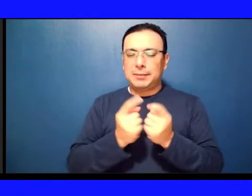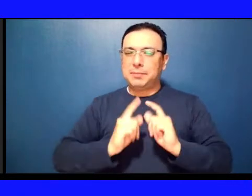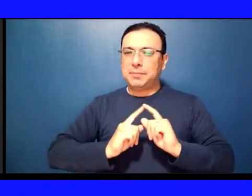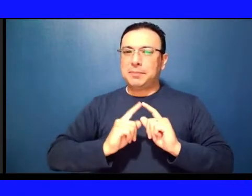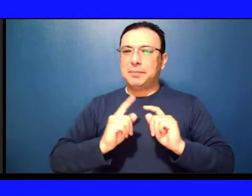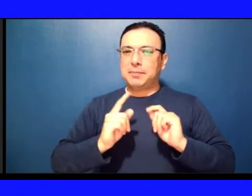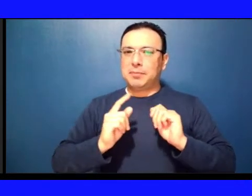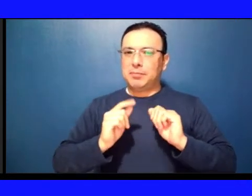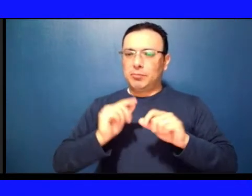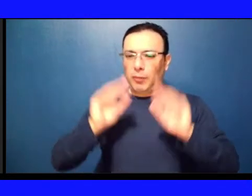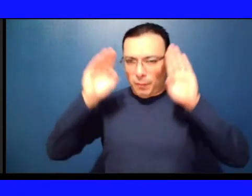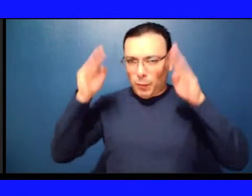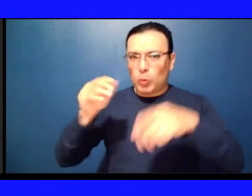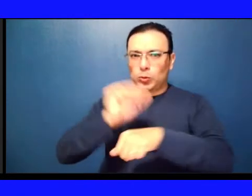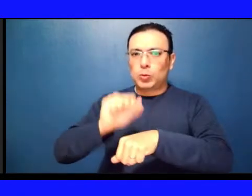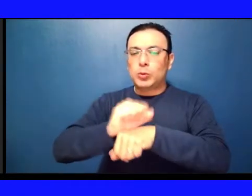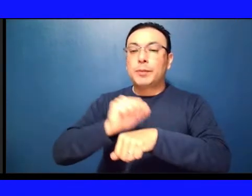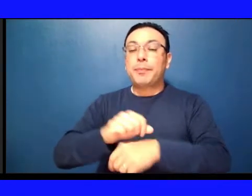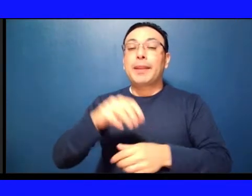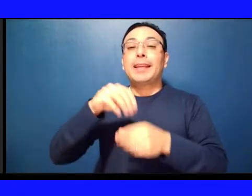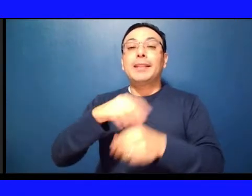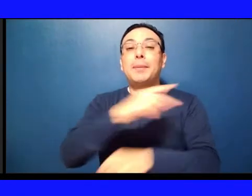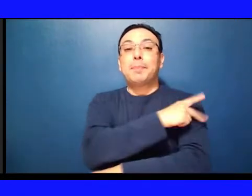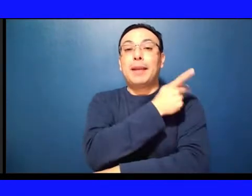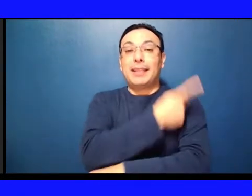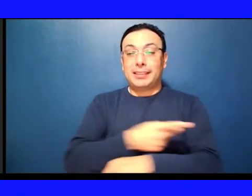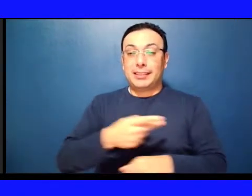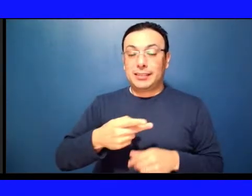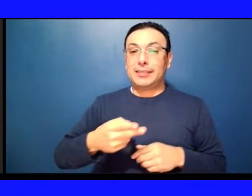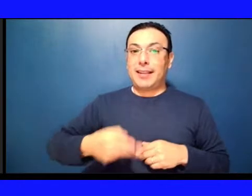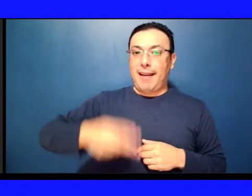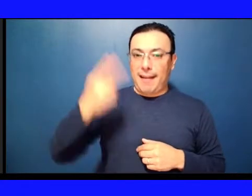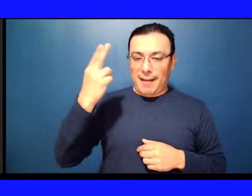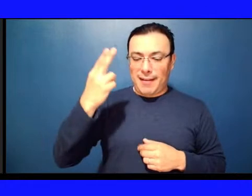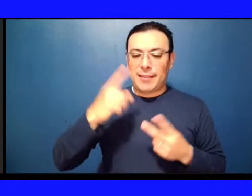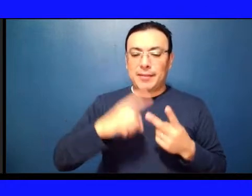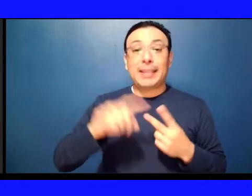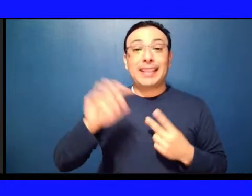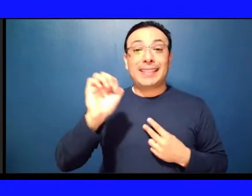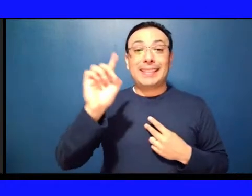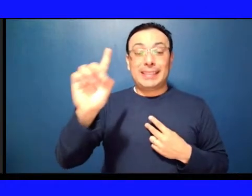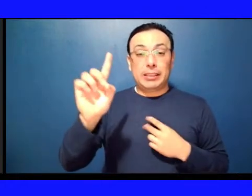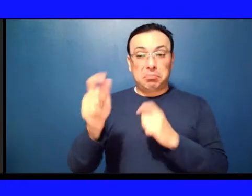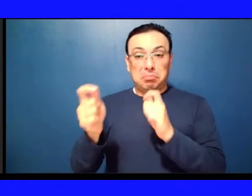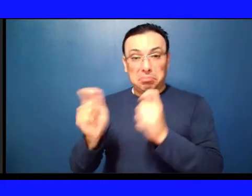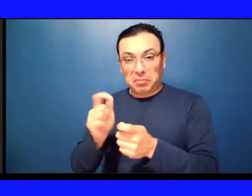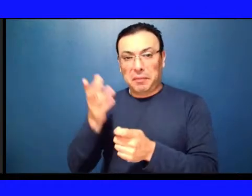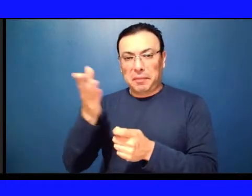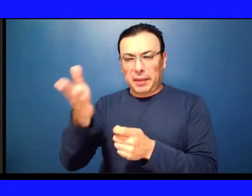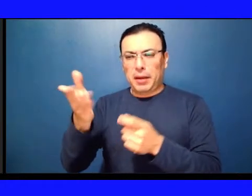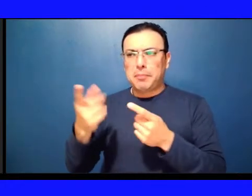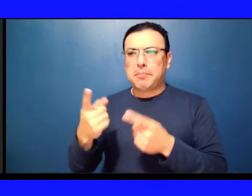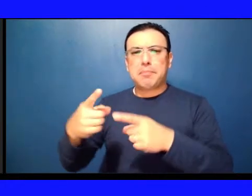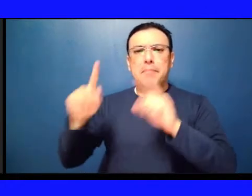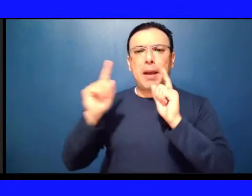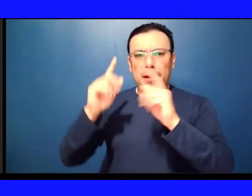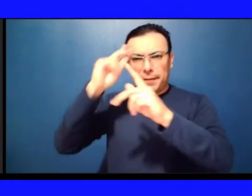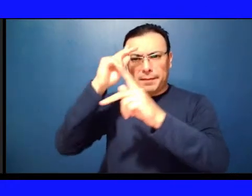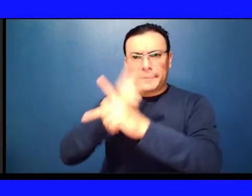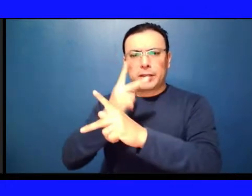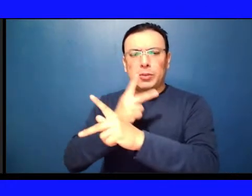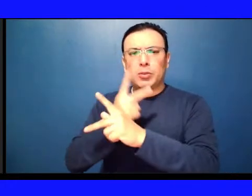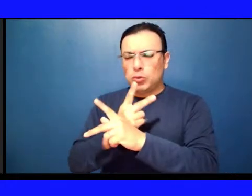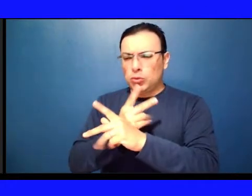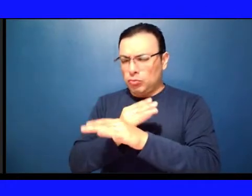that outpatient side, right? How much of this we can do telephonically in advance of a visit, how the percentage of our patients that we